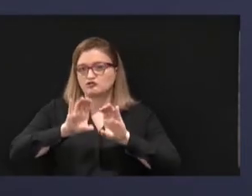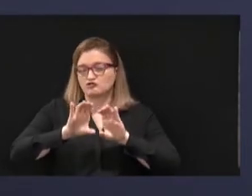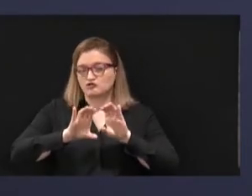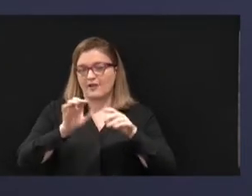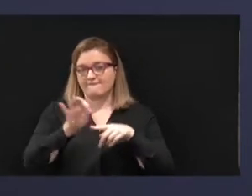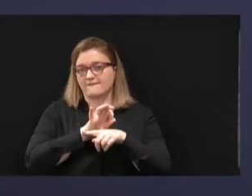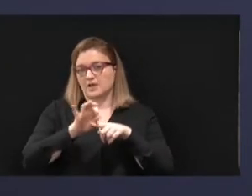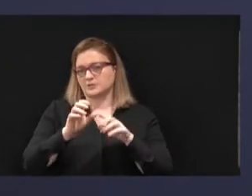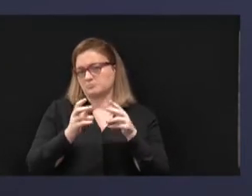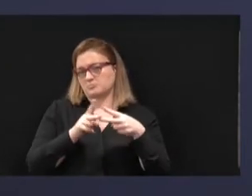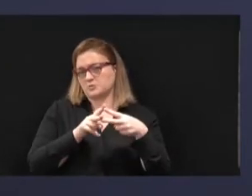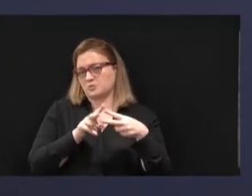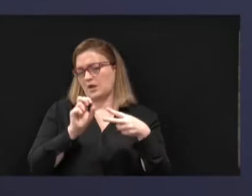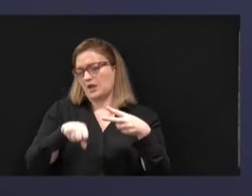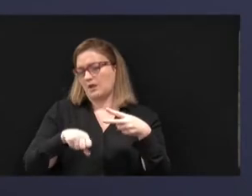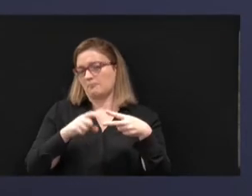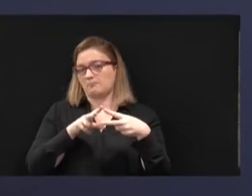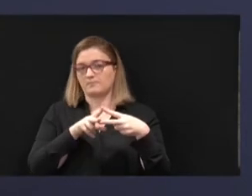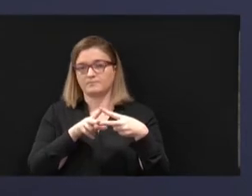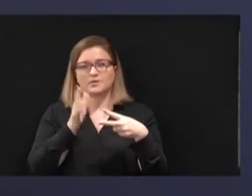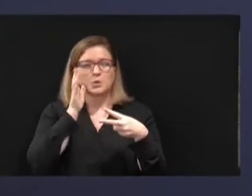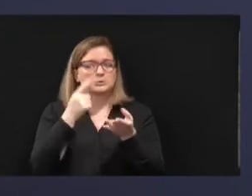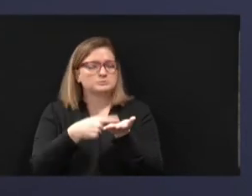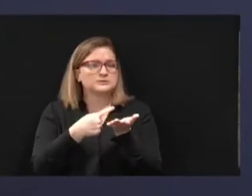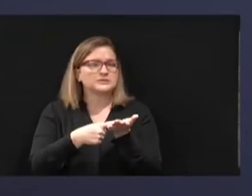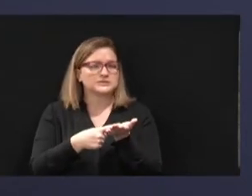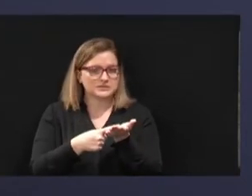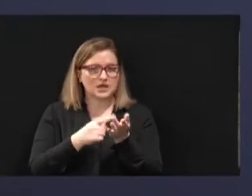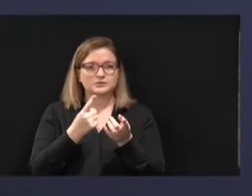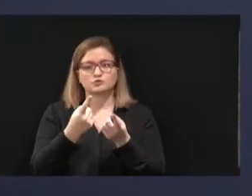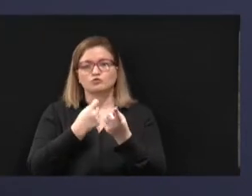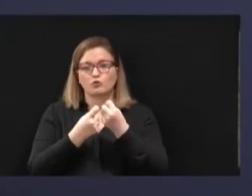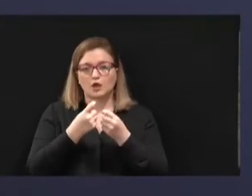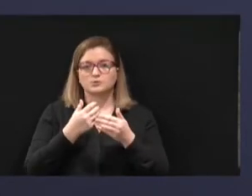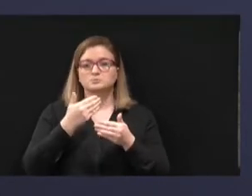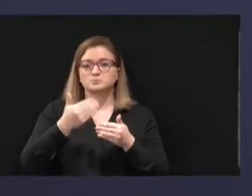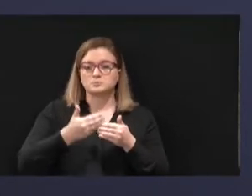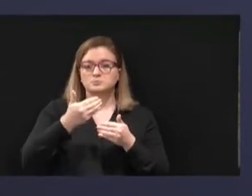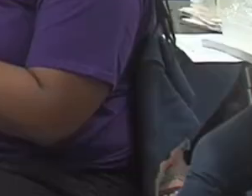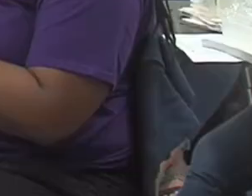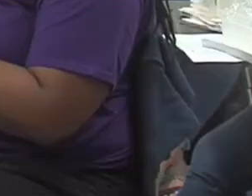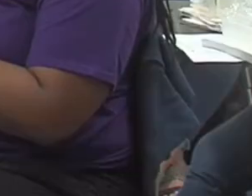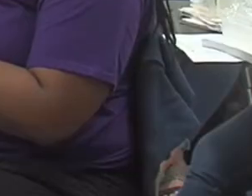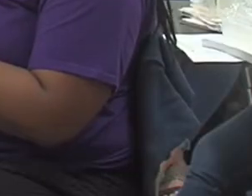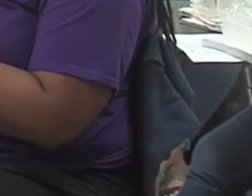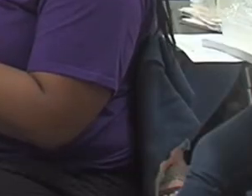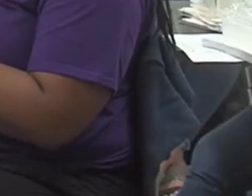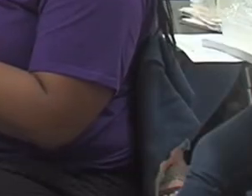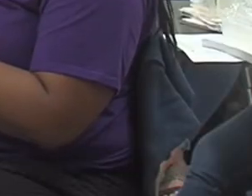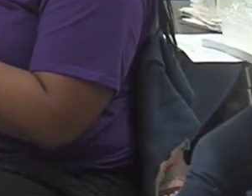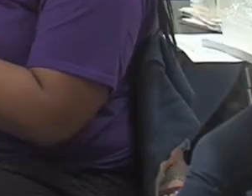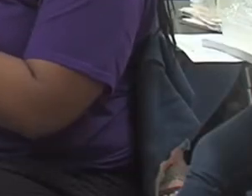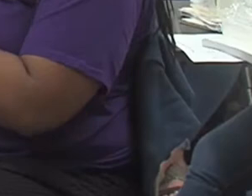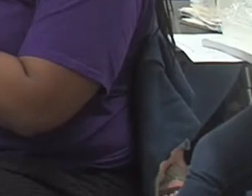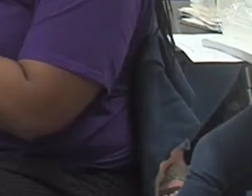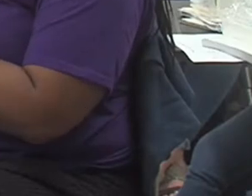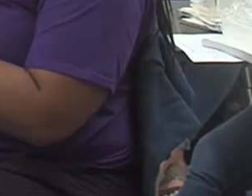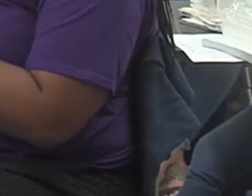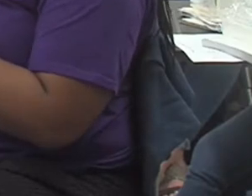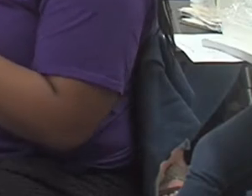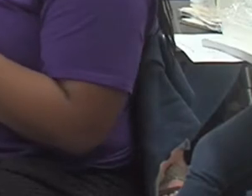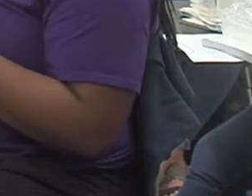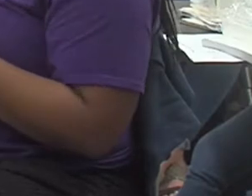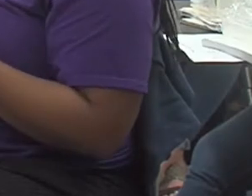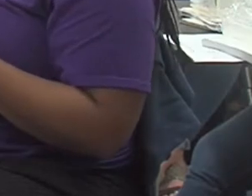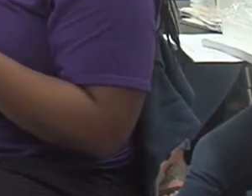you. And we'll be going over questions kind of as we go through the day. All right, you ready to get started? Great, let's